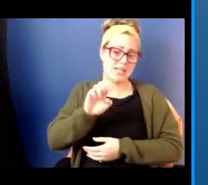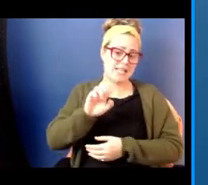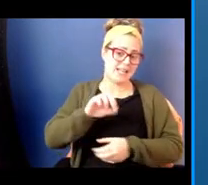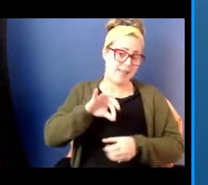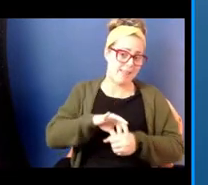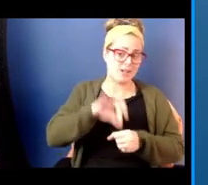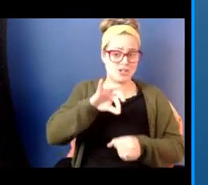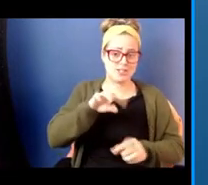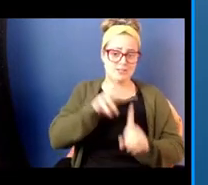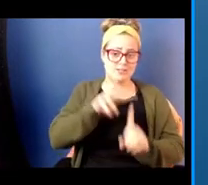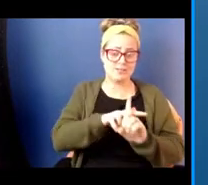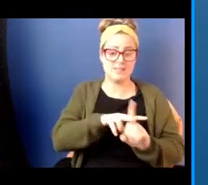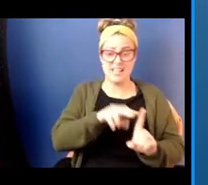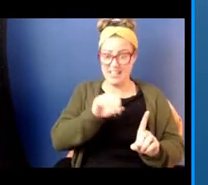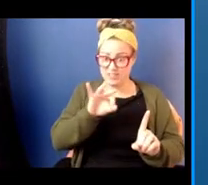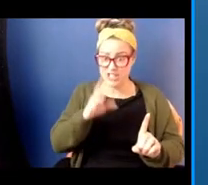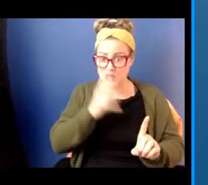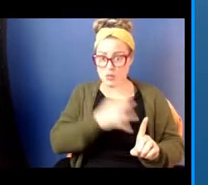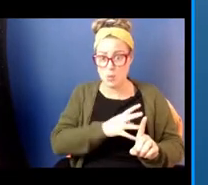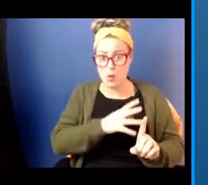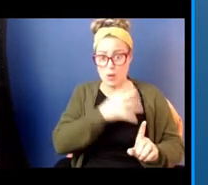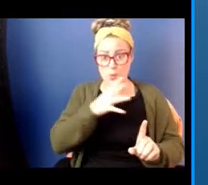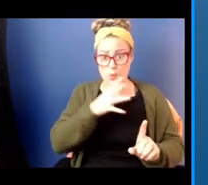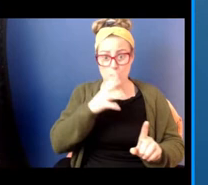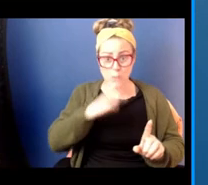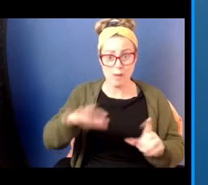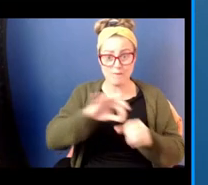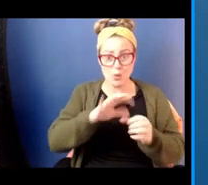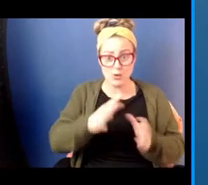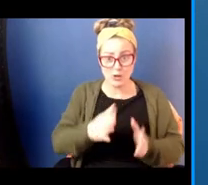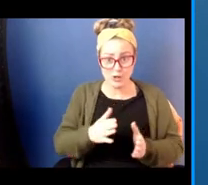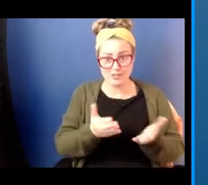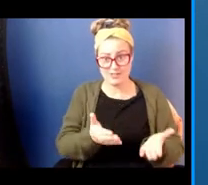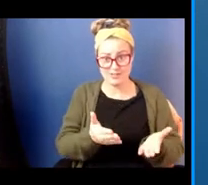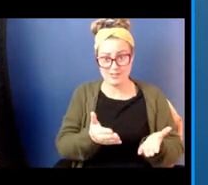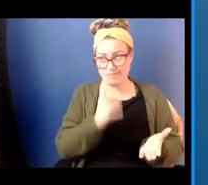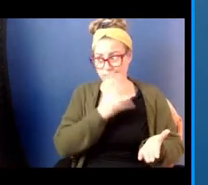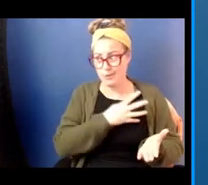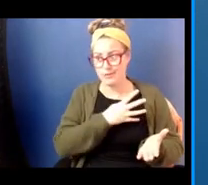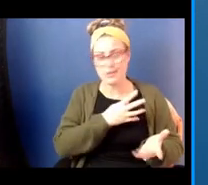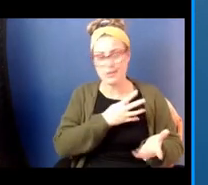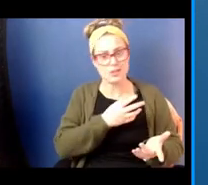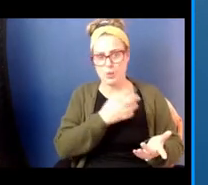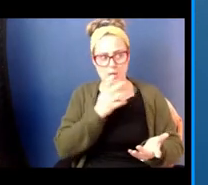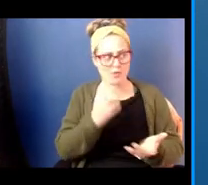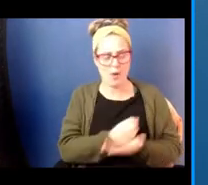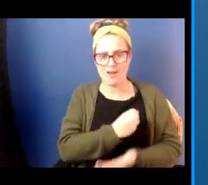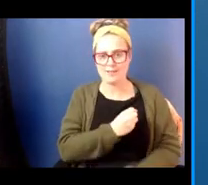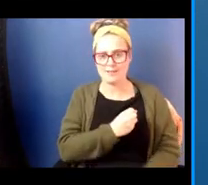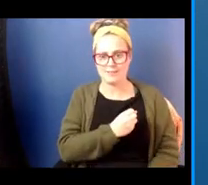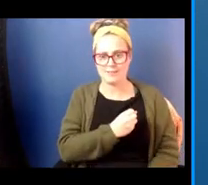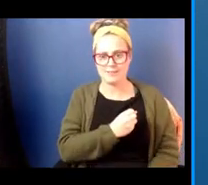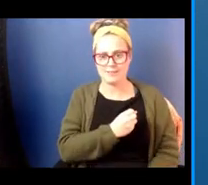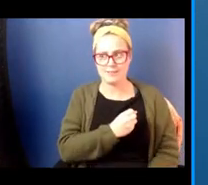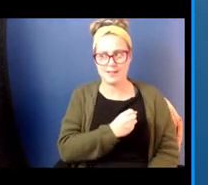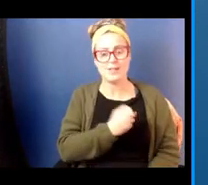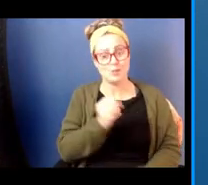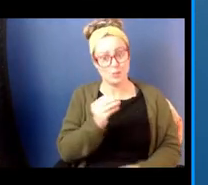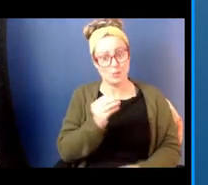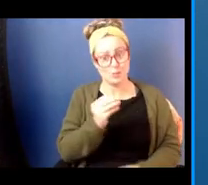so and we could go on and on with all of the states that are on this proposal I actually